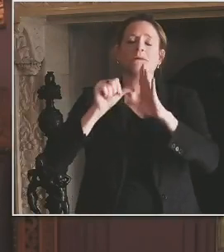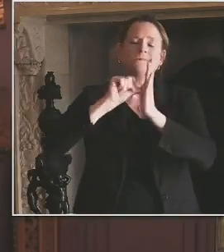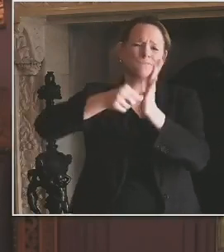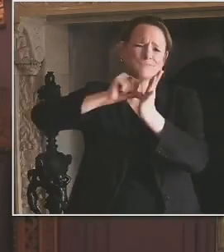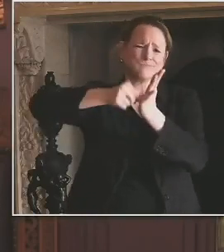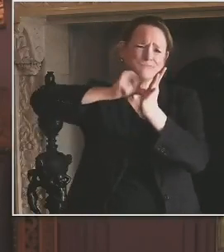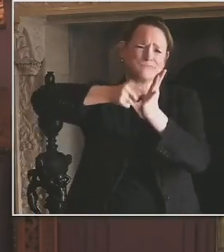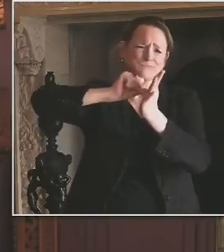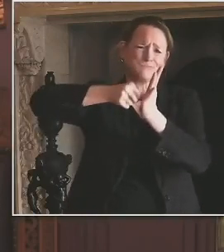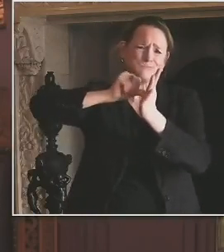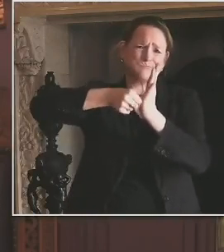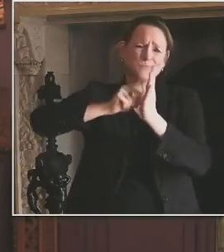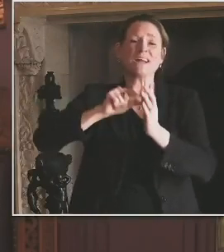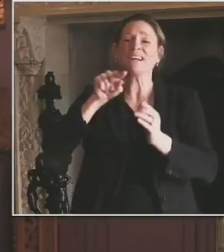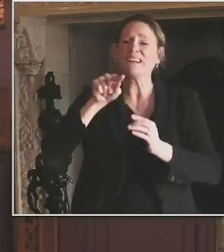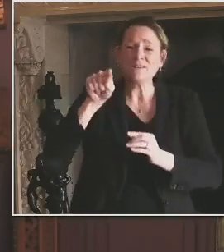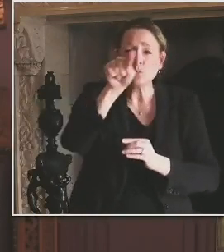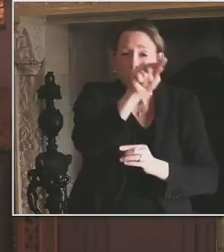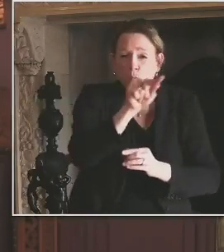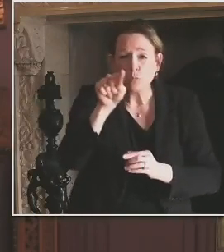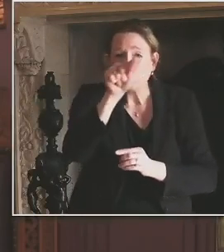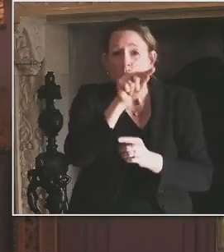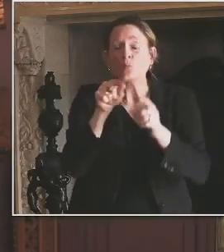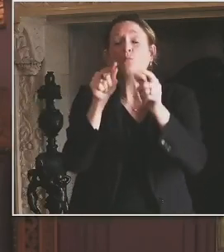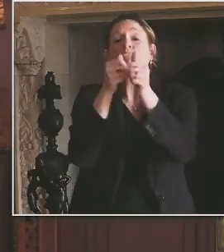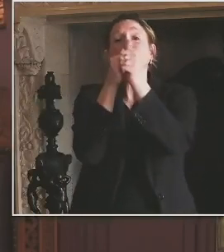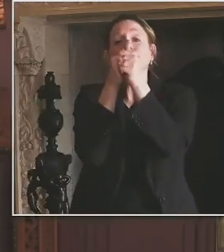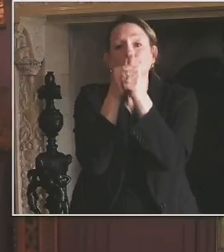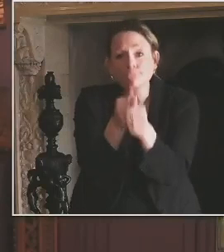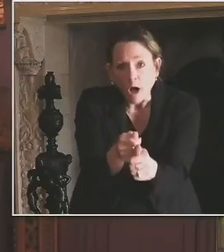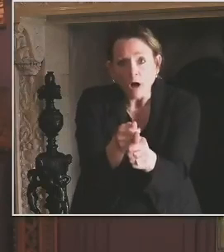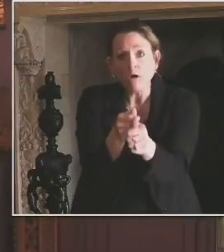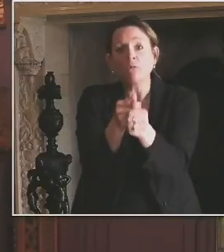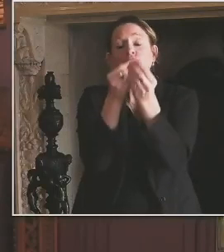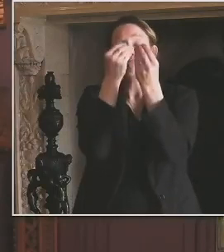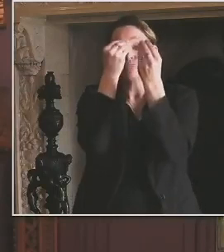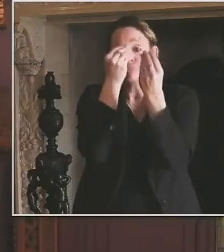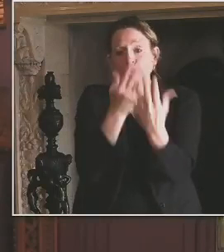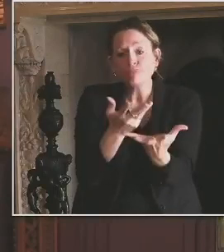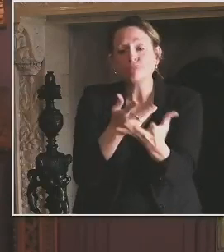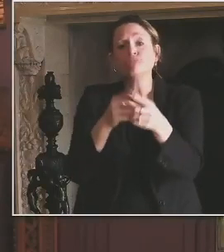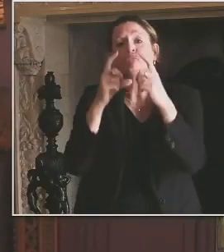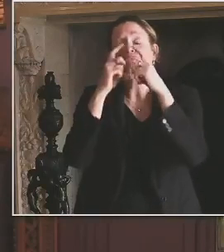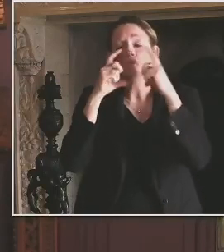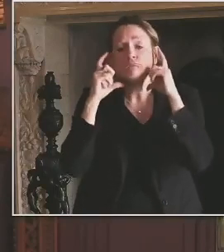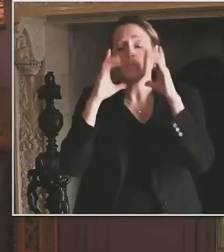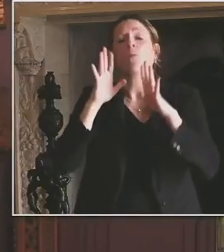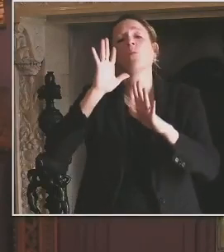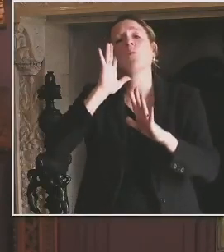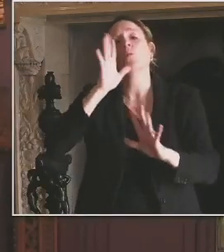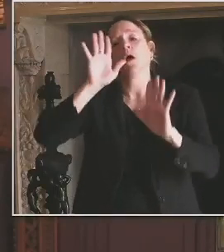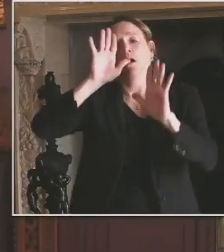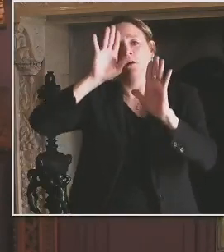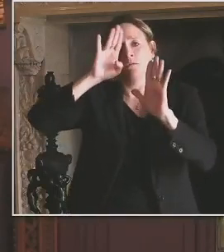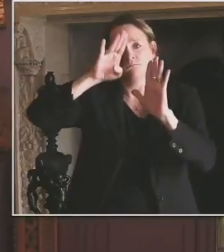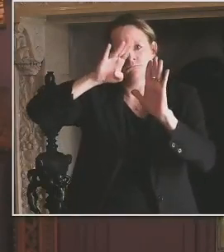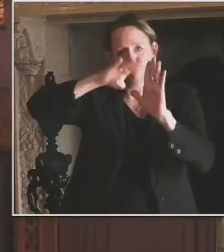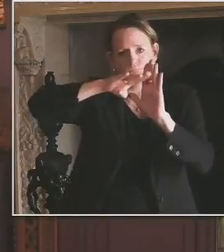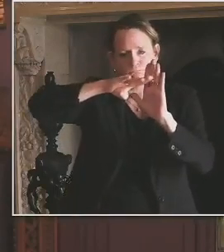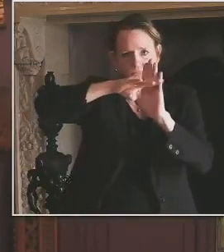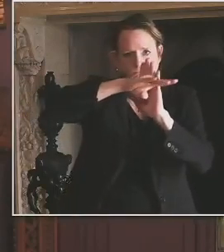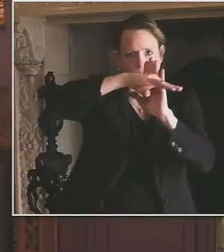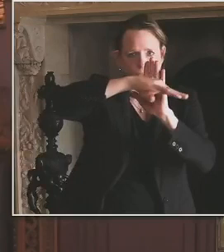Our positivity rates will be down, or the numbers will be down, and frankly, the hospitalizations will be